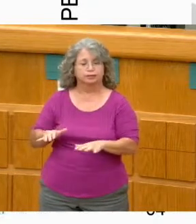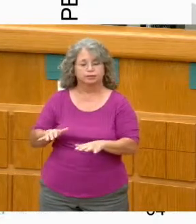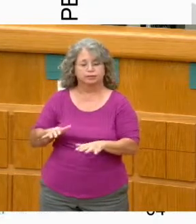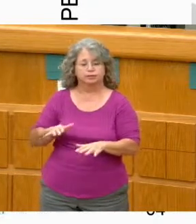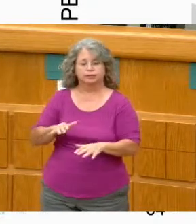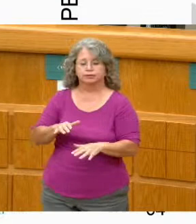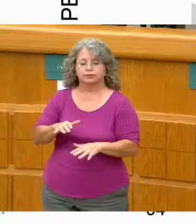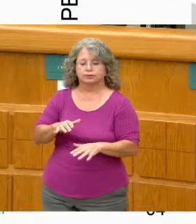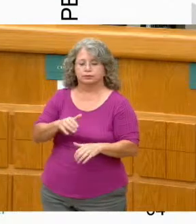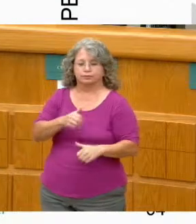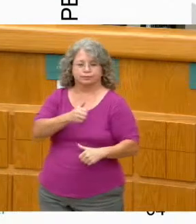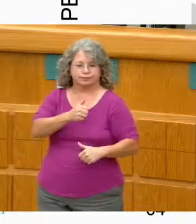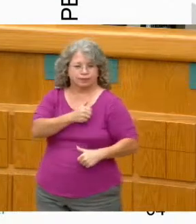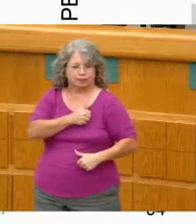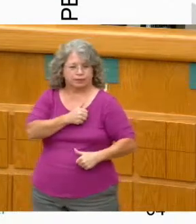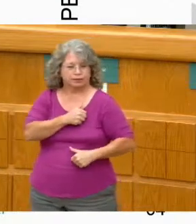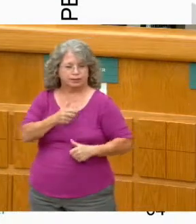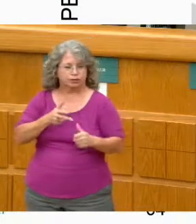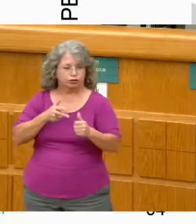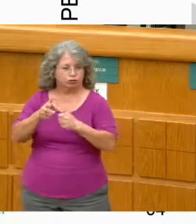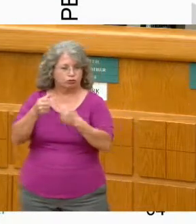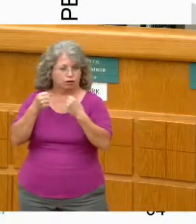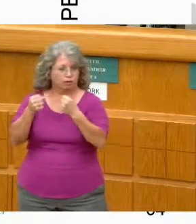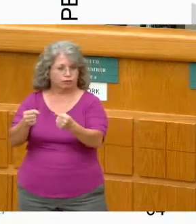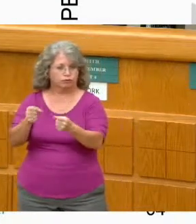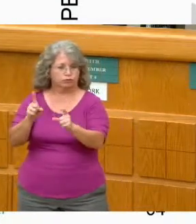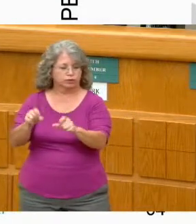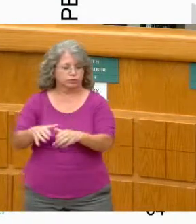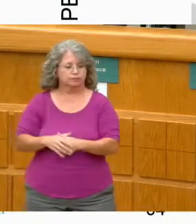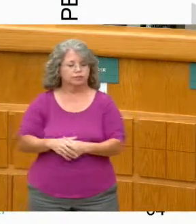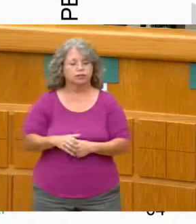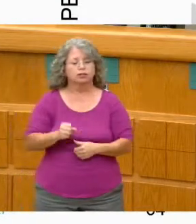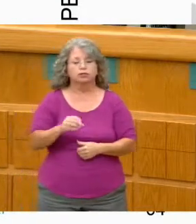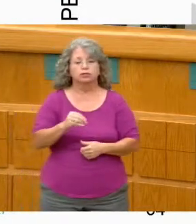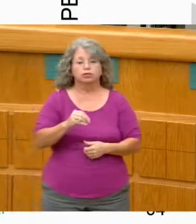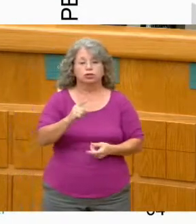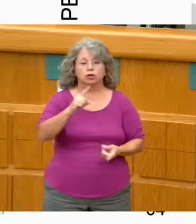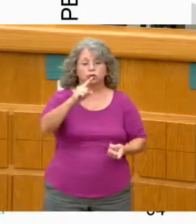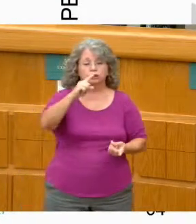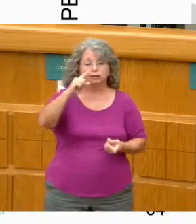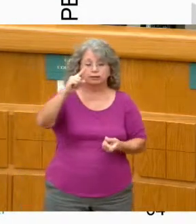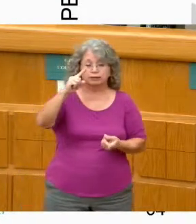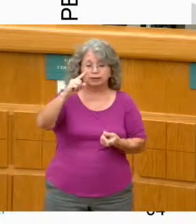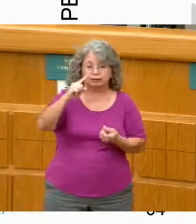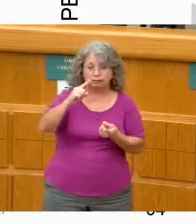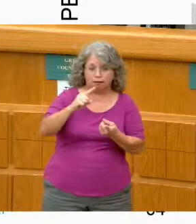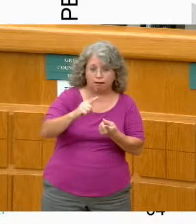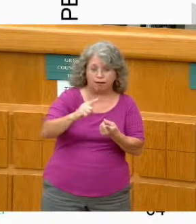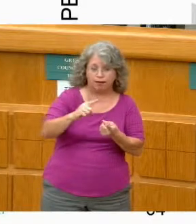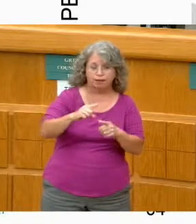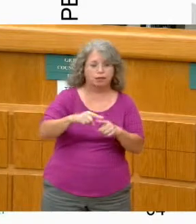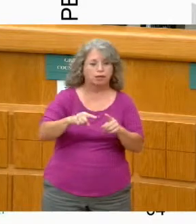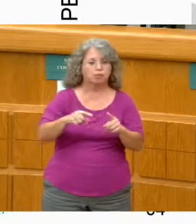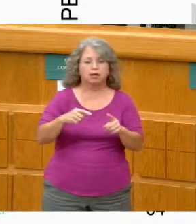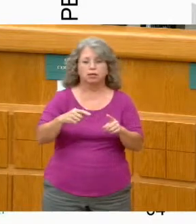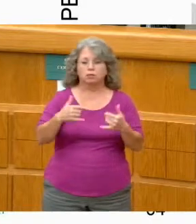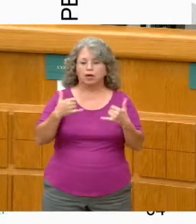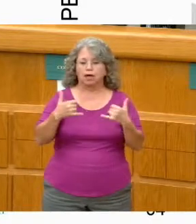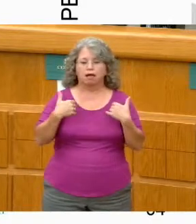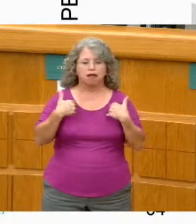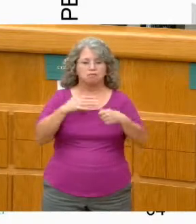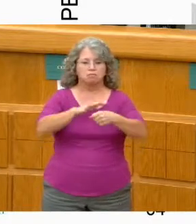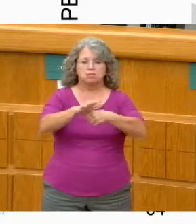testing stations that are present. So there has been a decline, but there isn't a limitation on